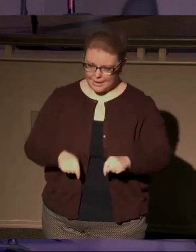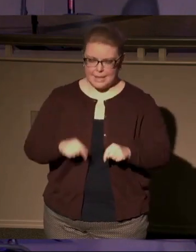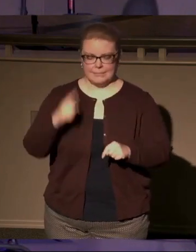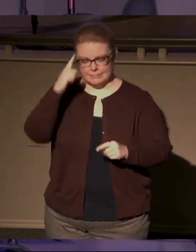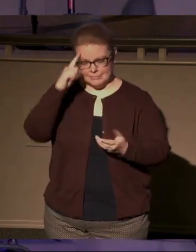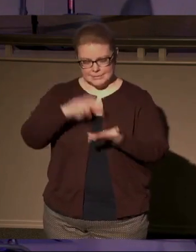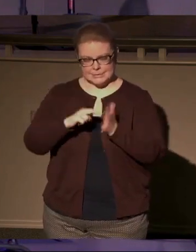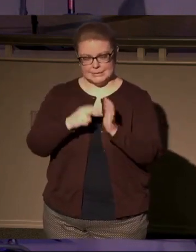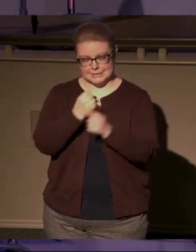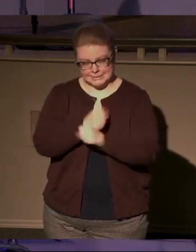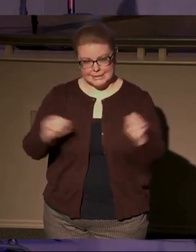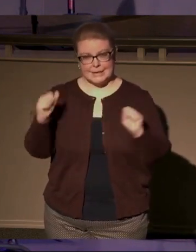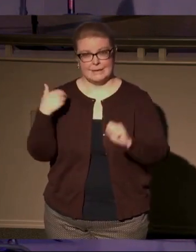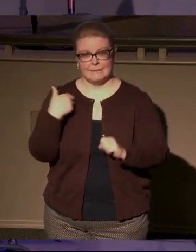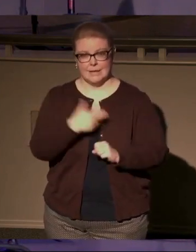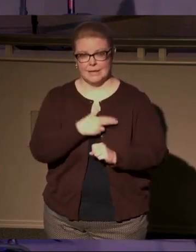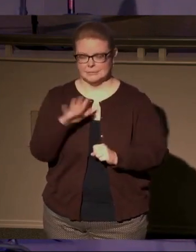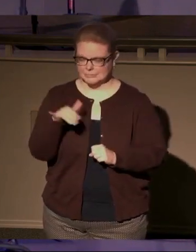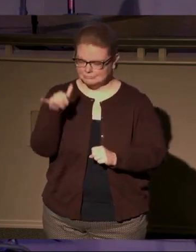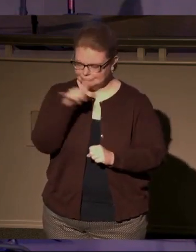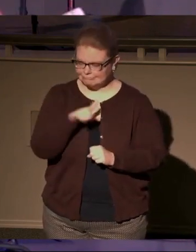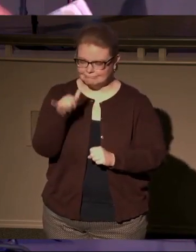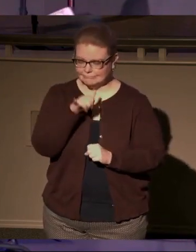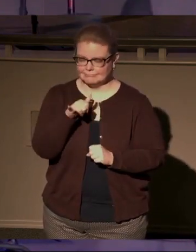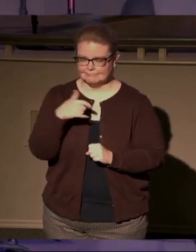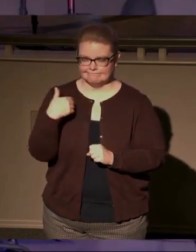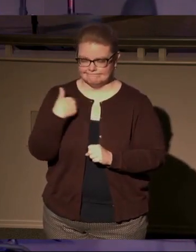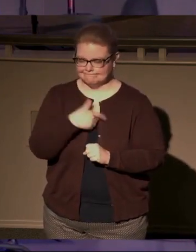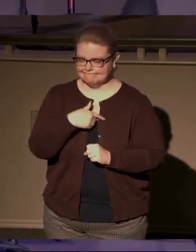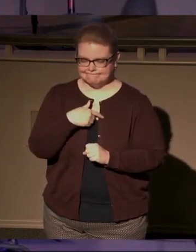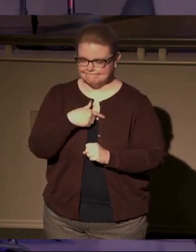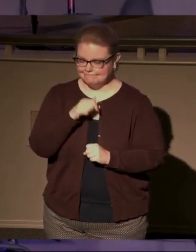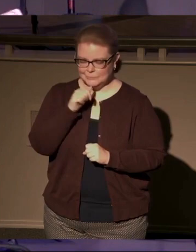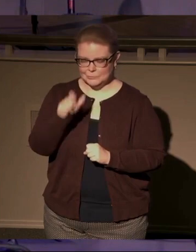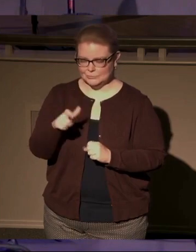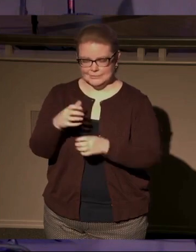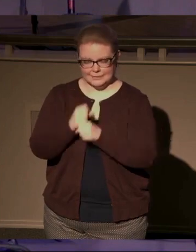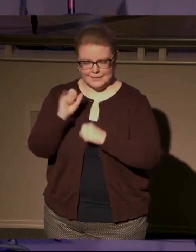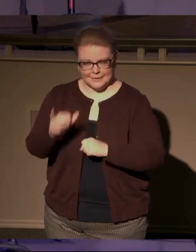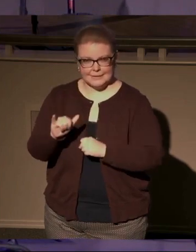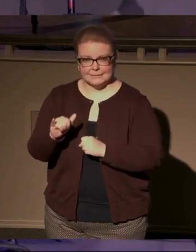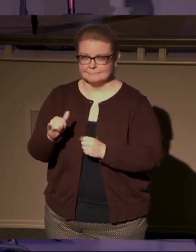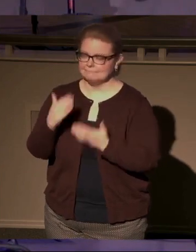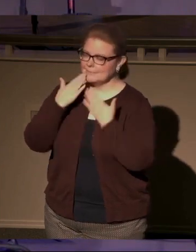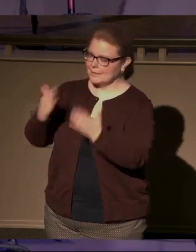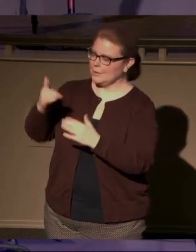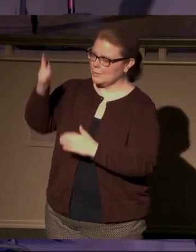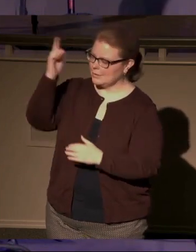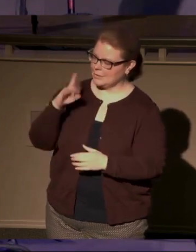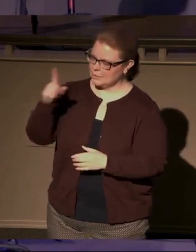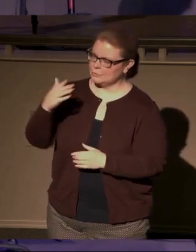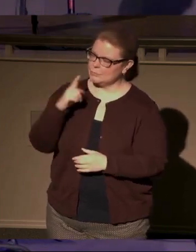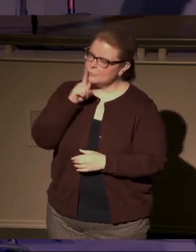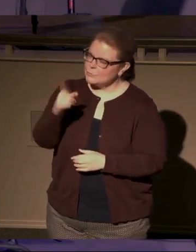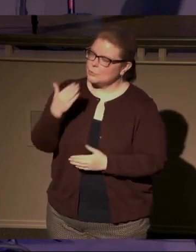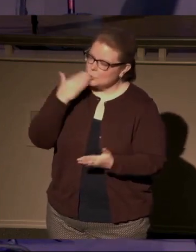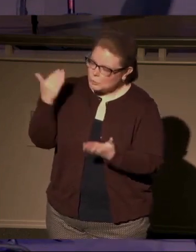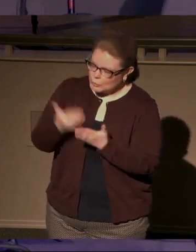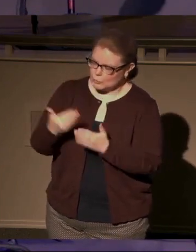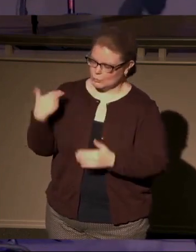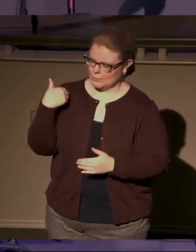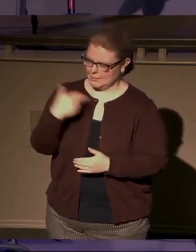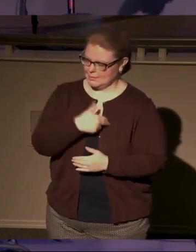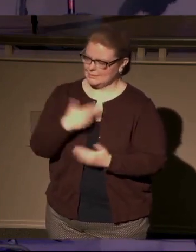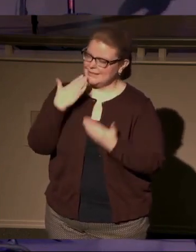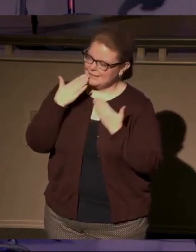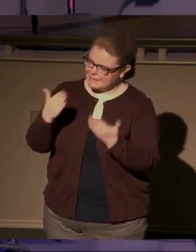amazing. We don't deserve that. Thank you, Father. Thank you for being so good to us. Thank you for coming down to save